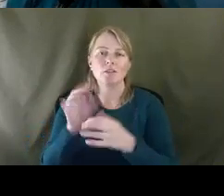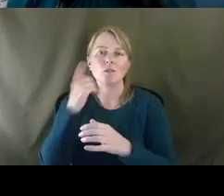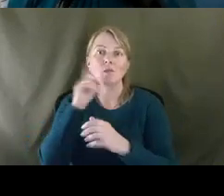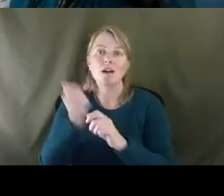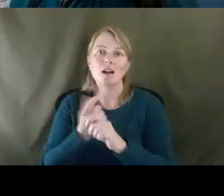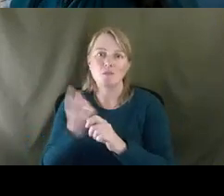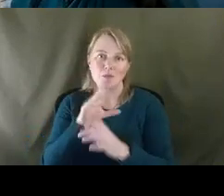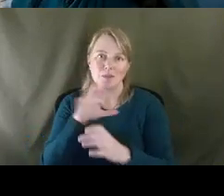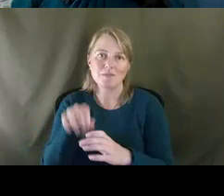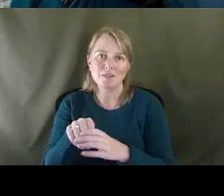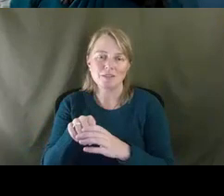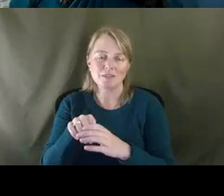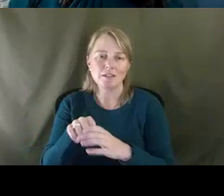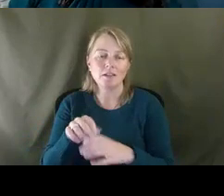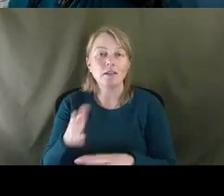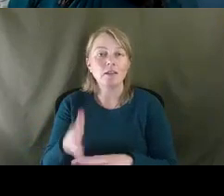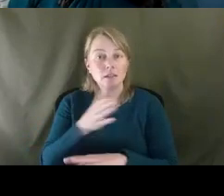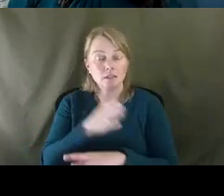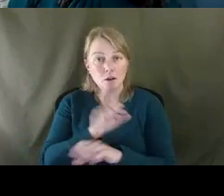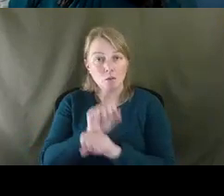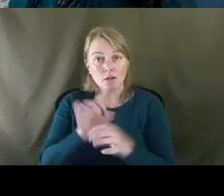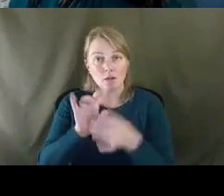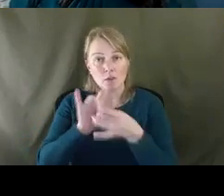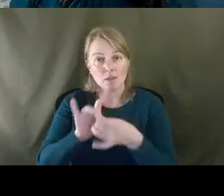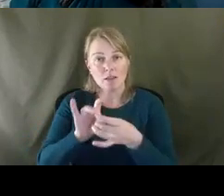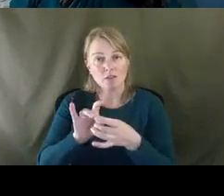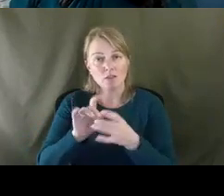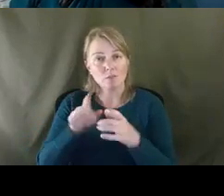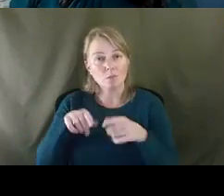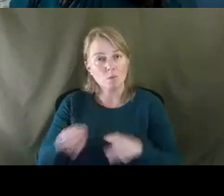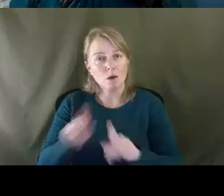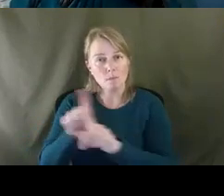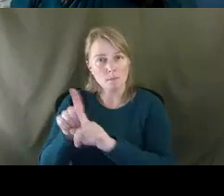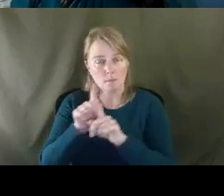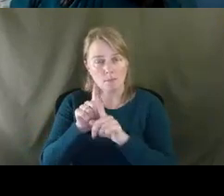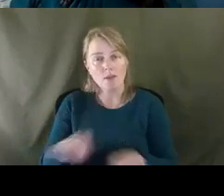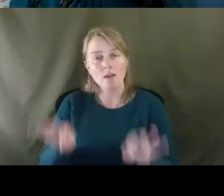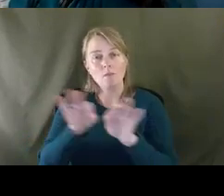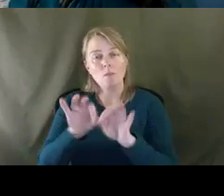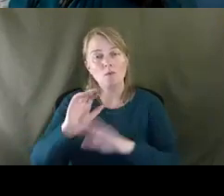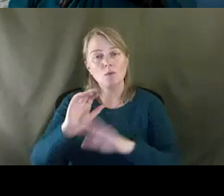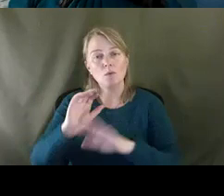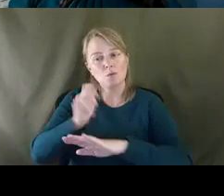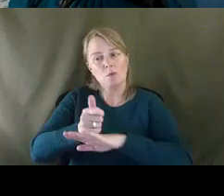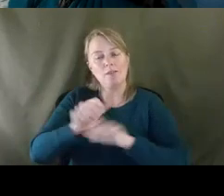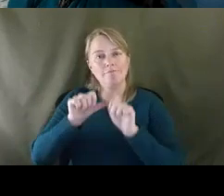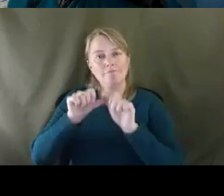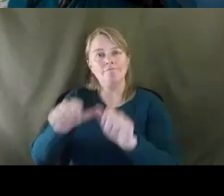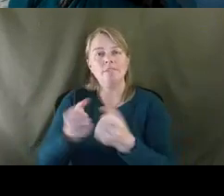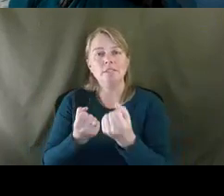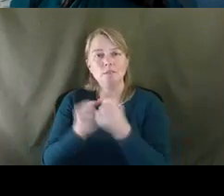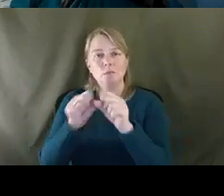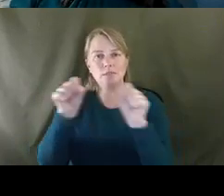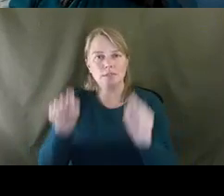involved. Improving working relationships through mentoring is important for creating and sustaining the support system